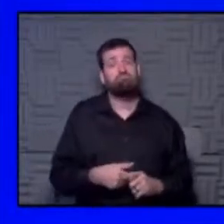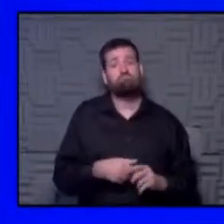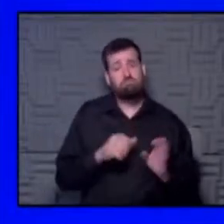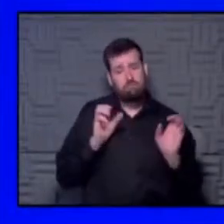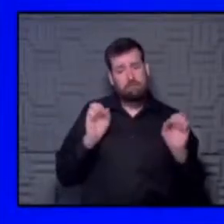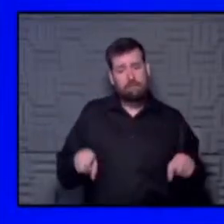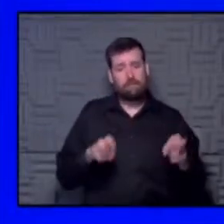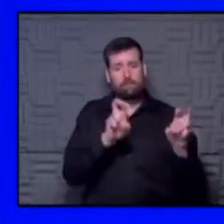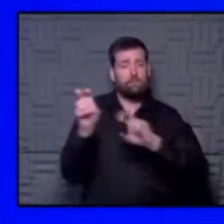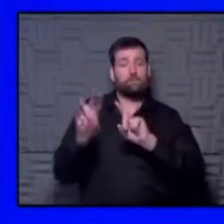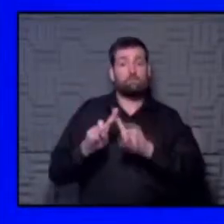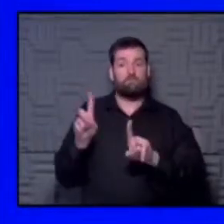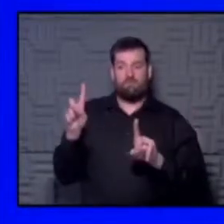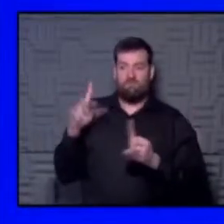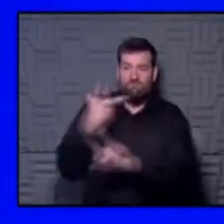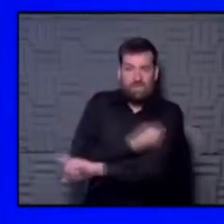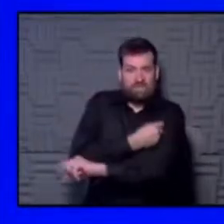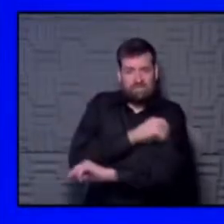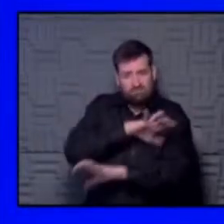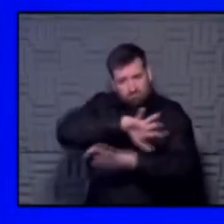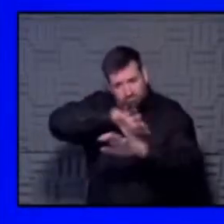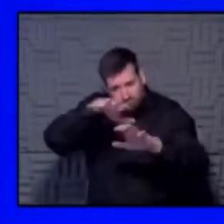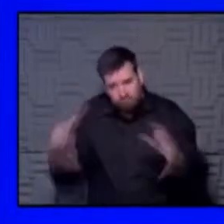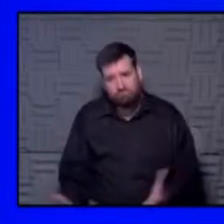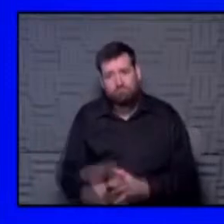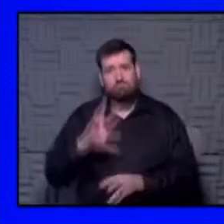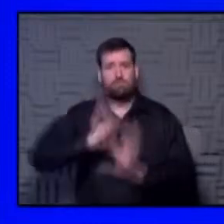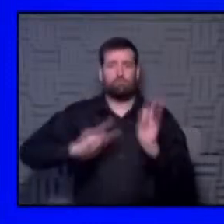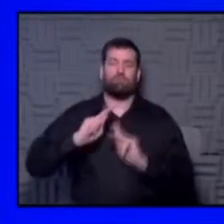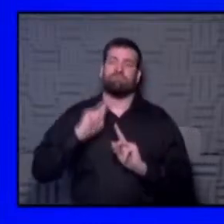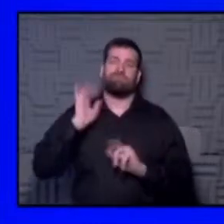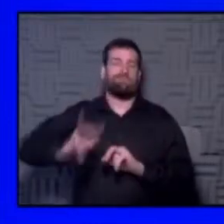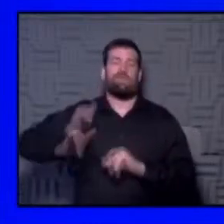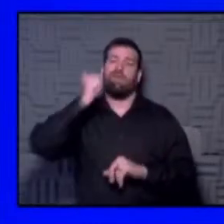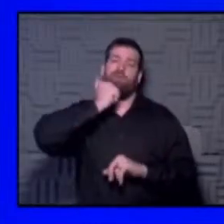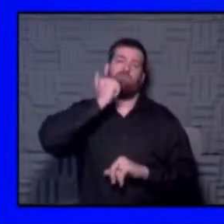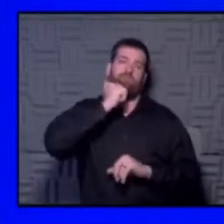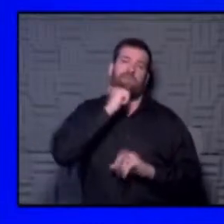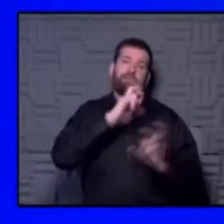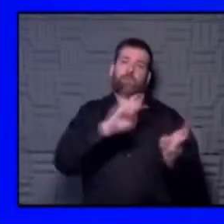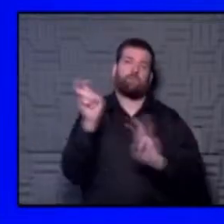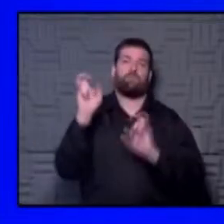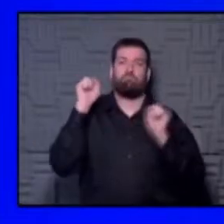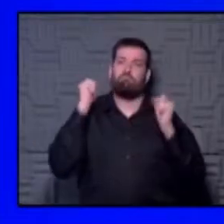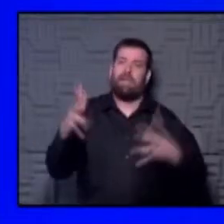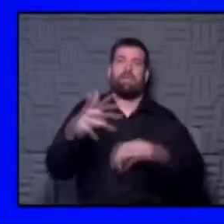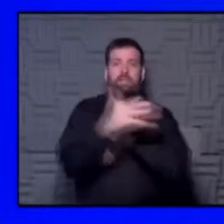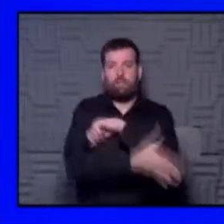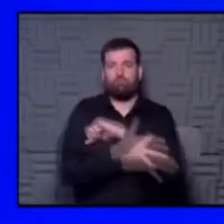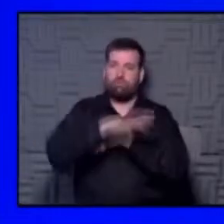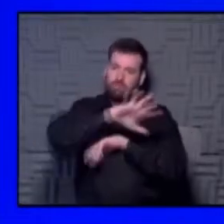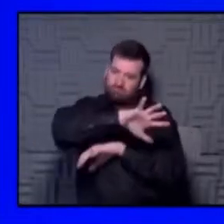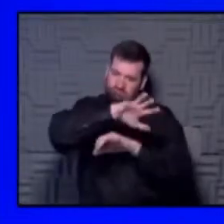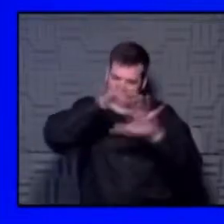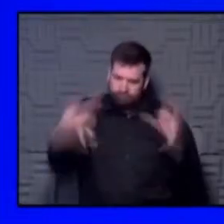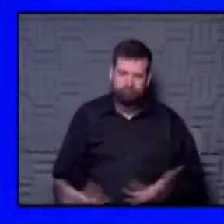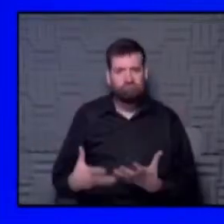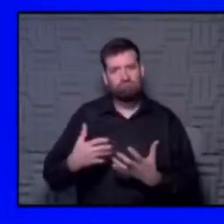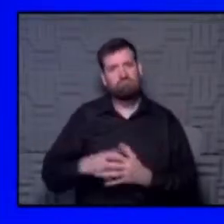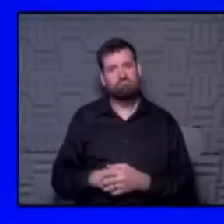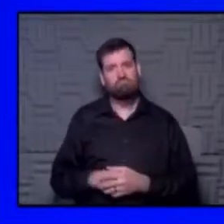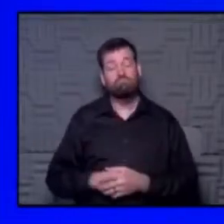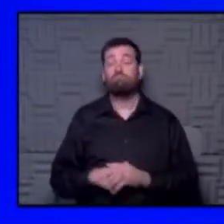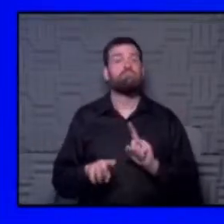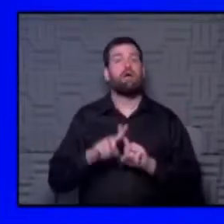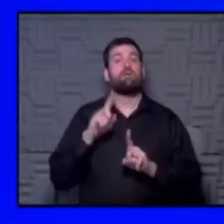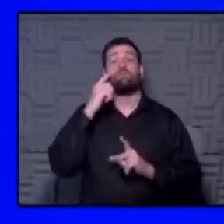but vaccinating people around the world can be an issue. We know that's an issue every day in many countries around the world for many vaccinations.